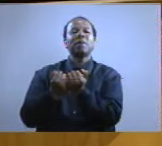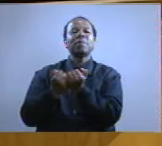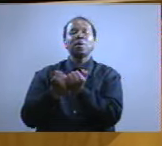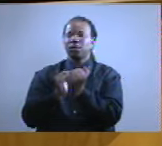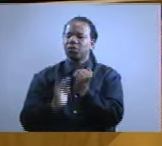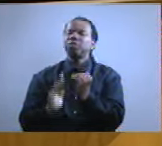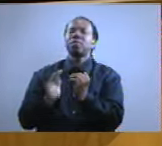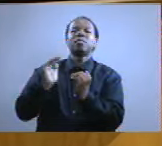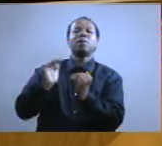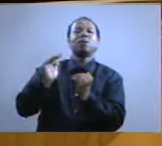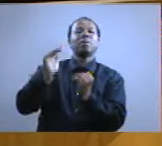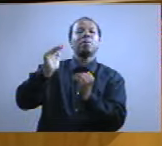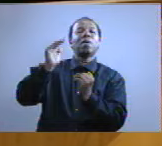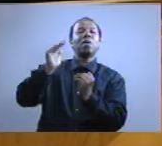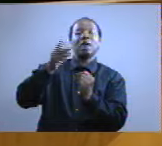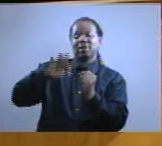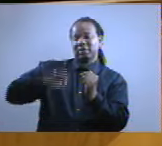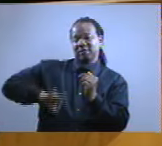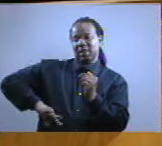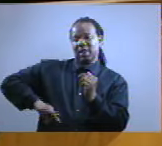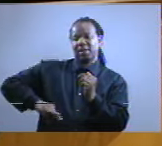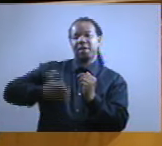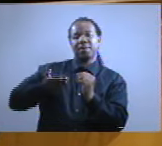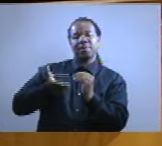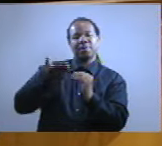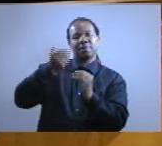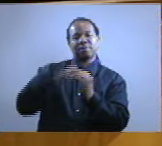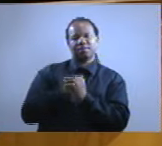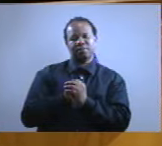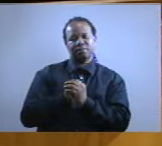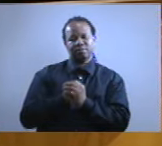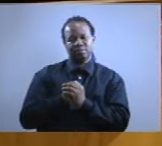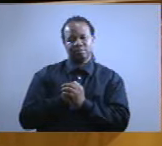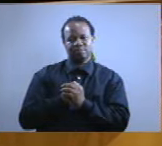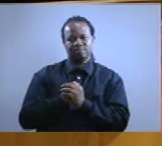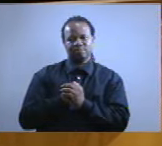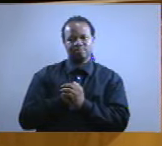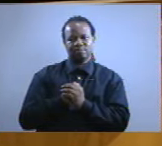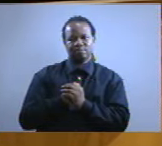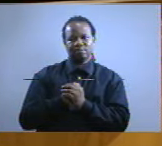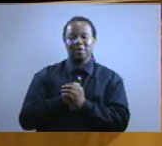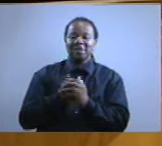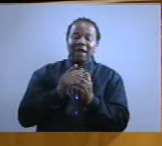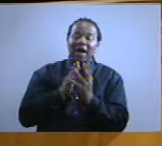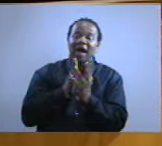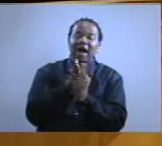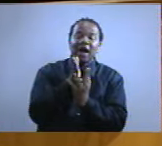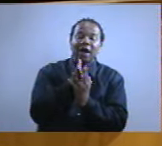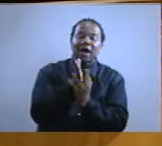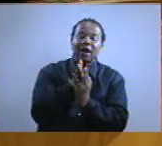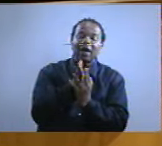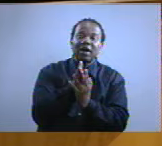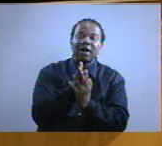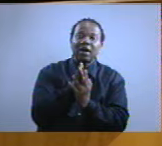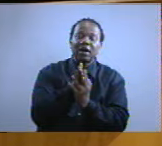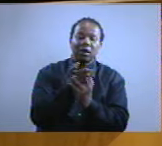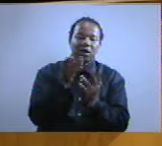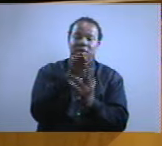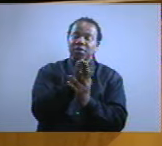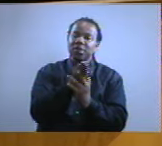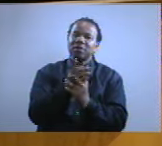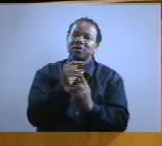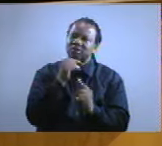the authority and salary ladders in the economy. These necessary interventions say absolutely nothing, and